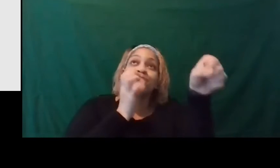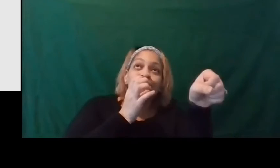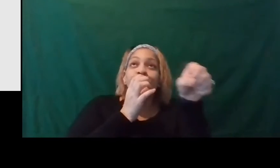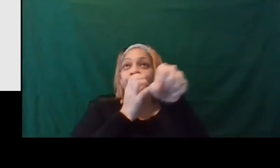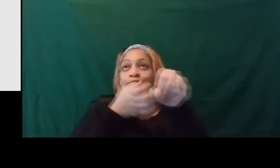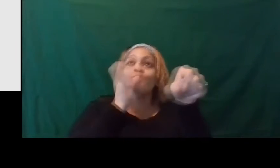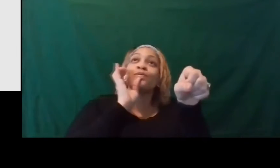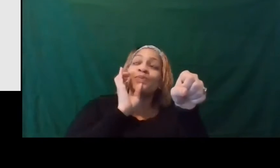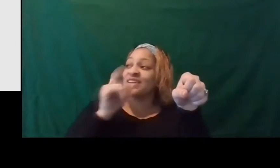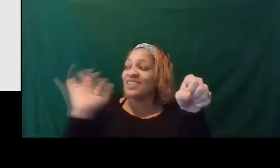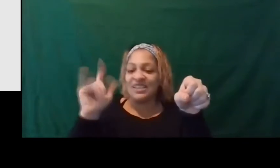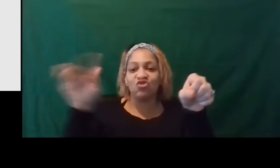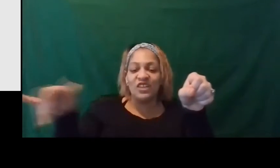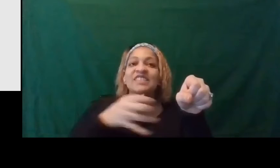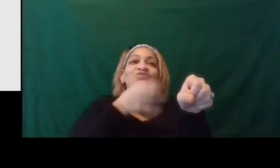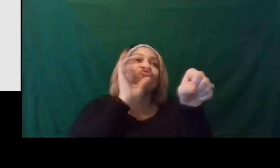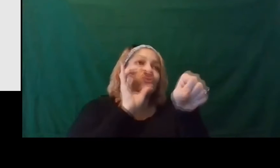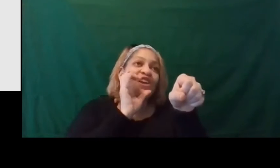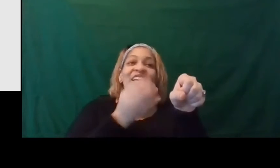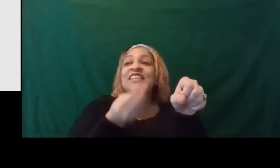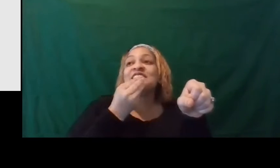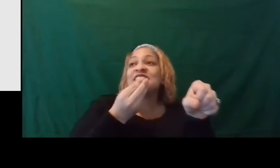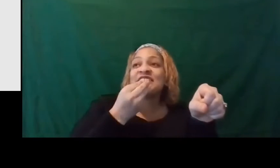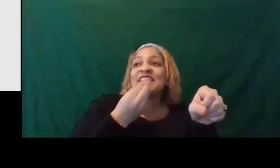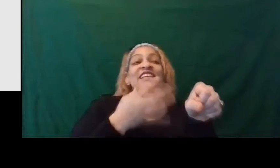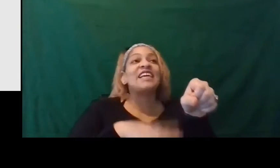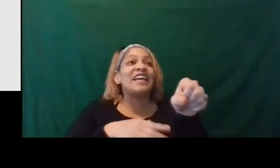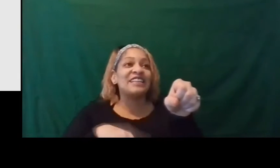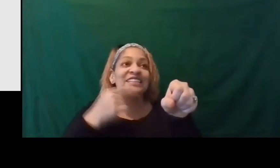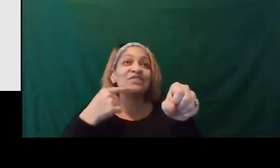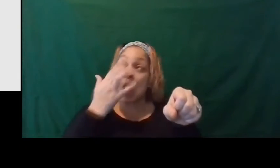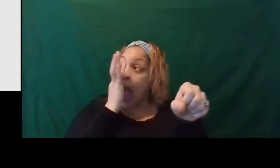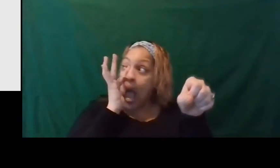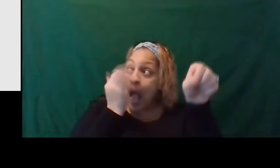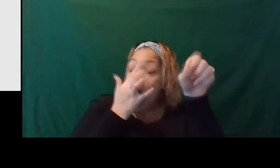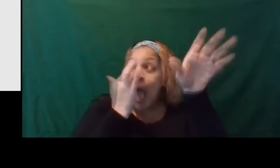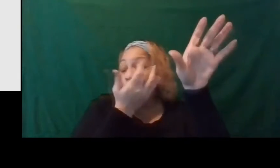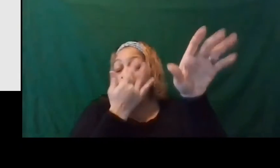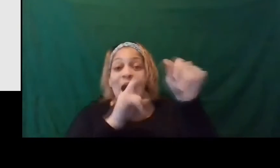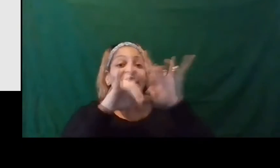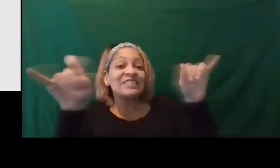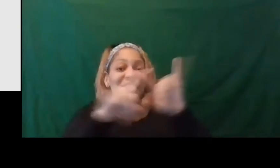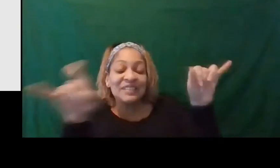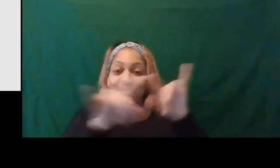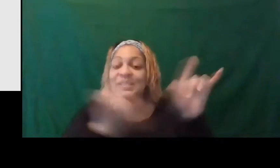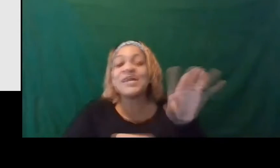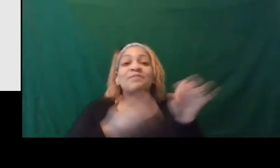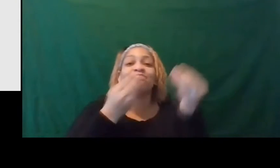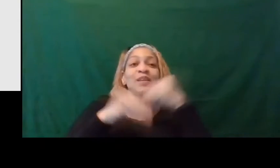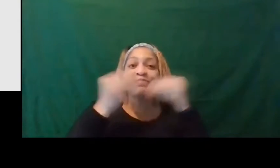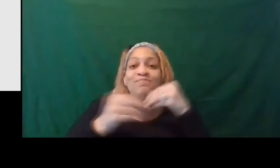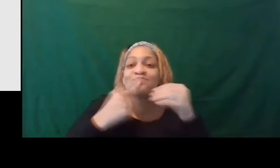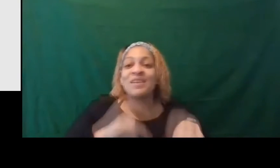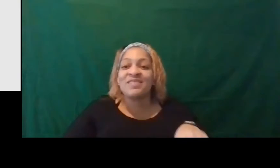driving, all at the same time, and having a conversation while picking sleep out of her eyes, all at the same time. I don't know how she does that, but she brings her left